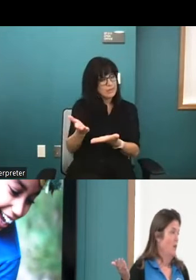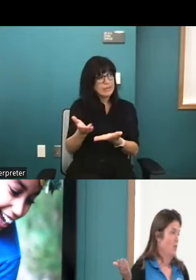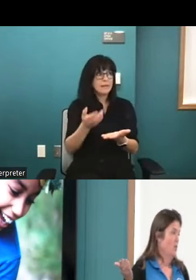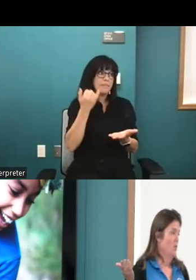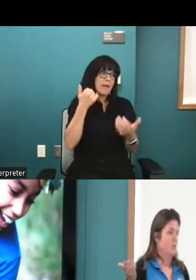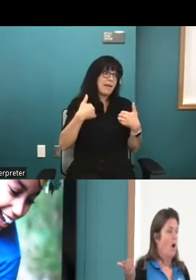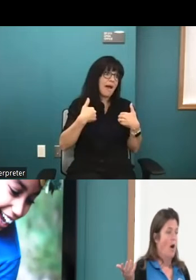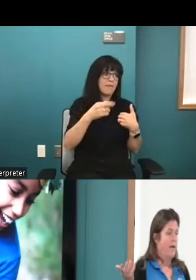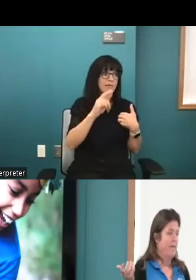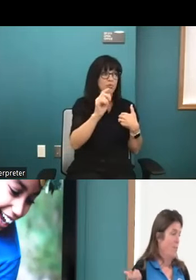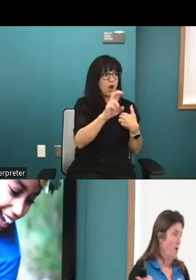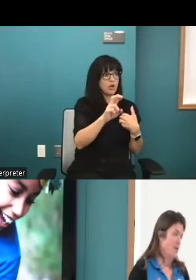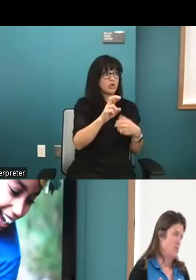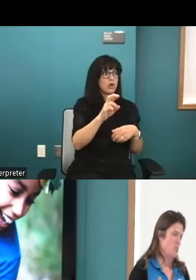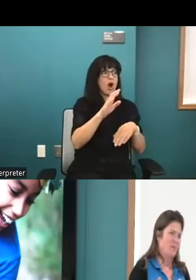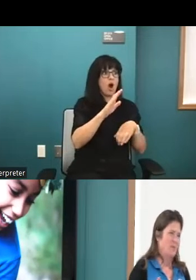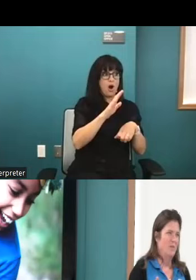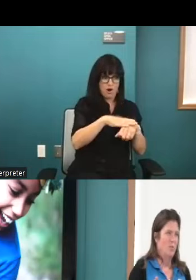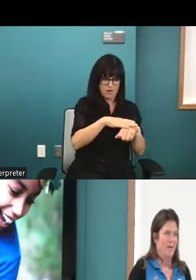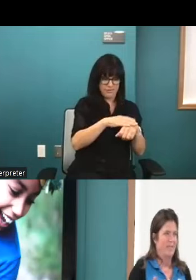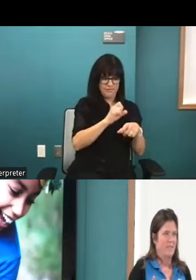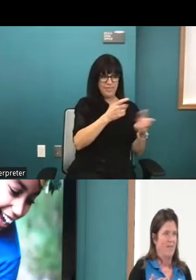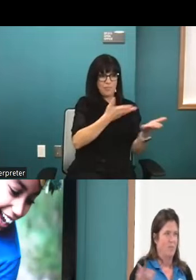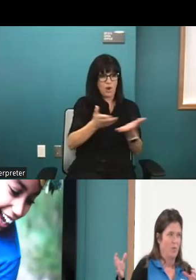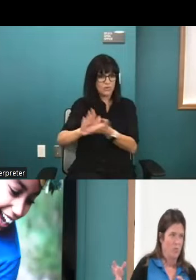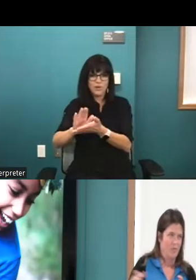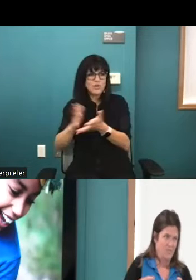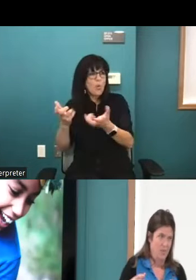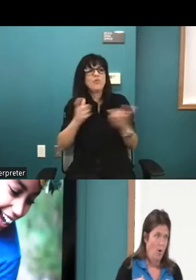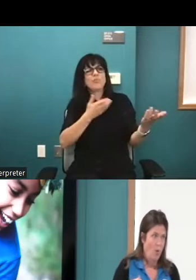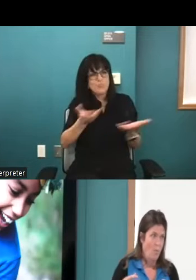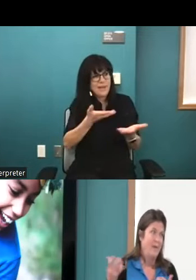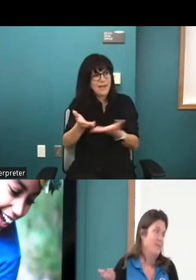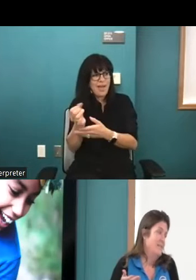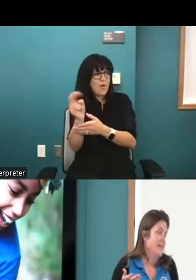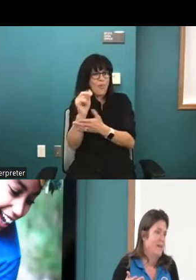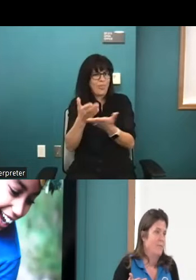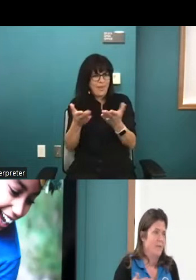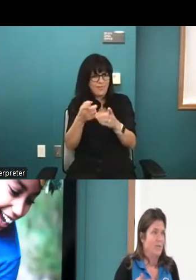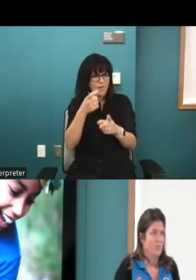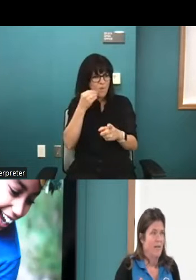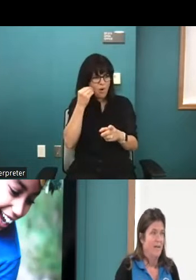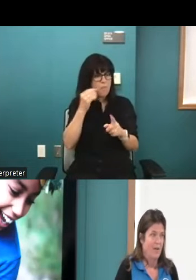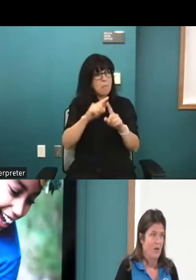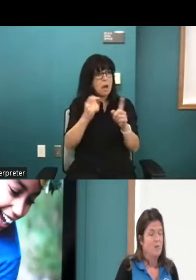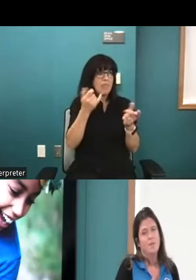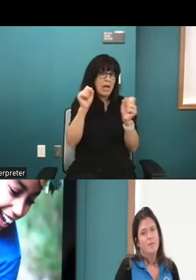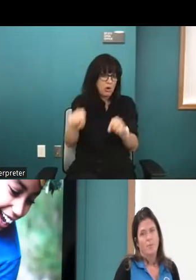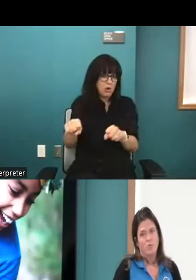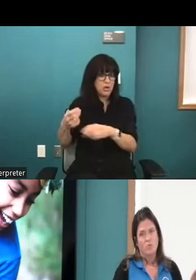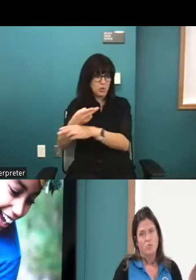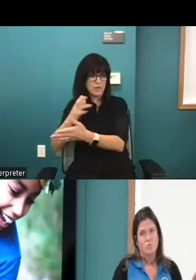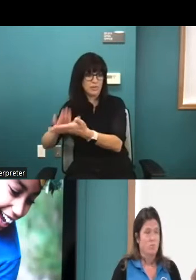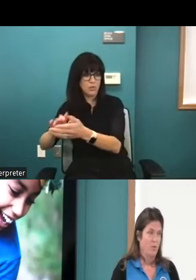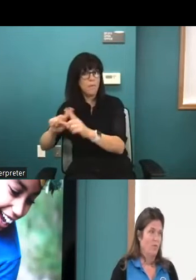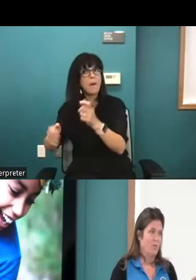a Roger On and they brought it to school, which we don't want kids to have to bring their own device from home, but if they did, I mean, they could use that here, but